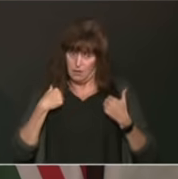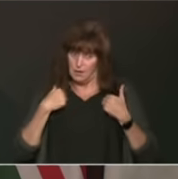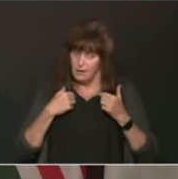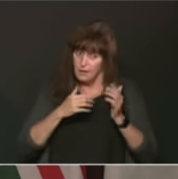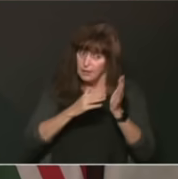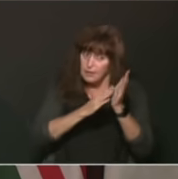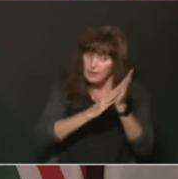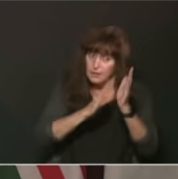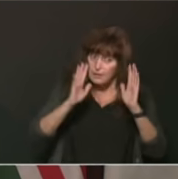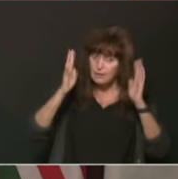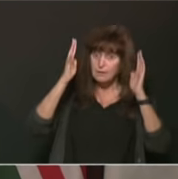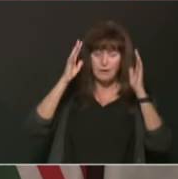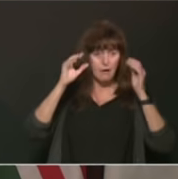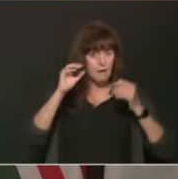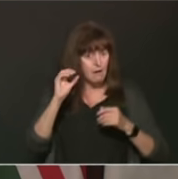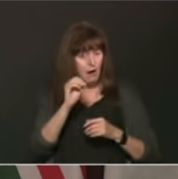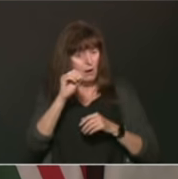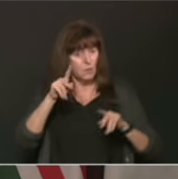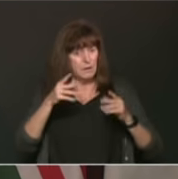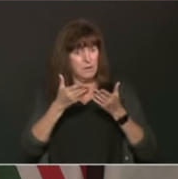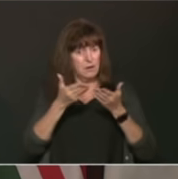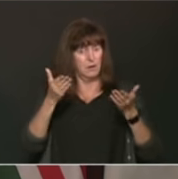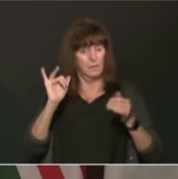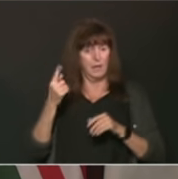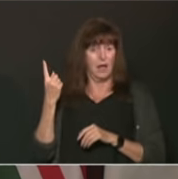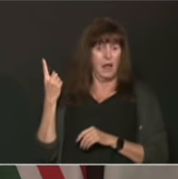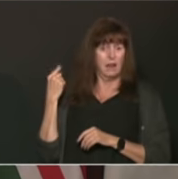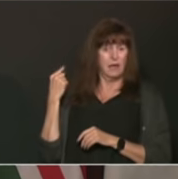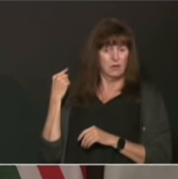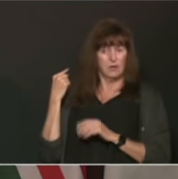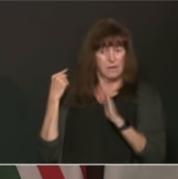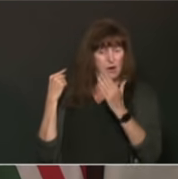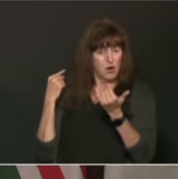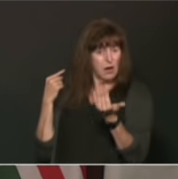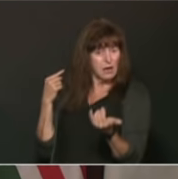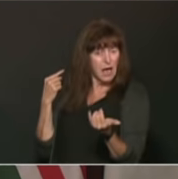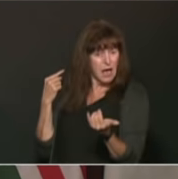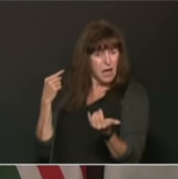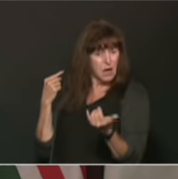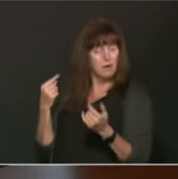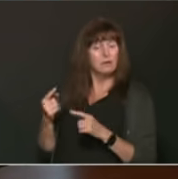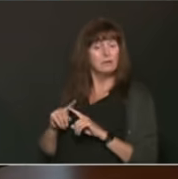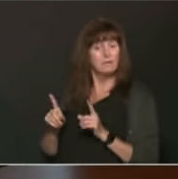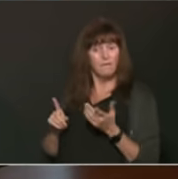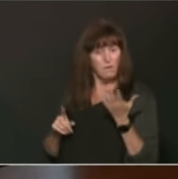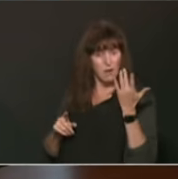now with the addition of the protection of safe and effective vaccines. Follow up?